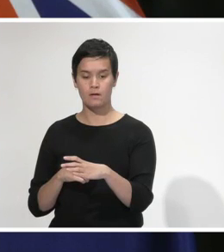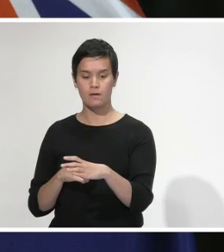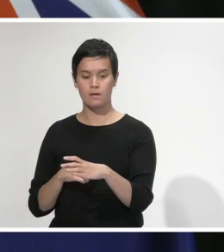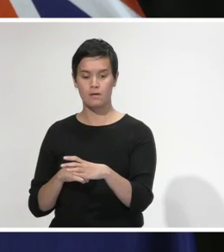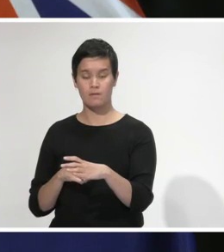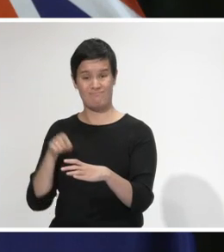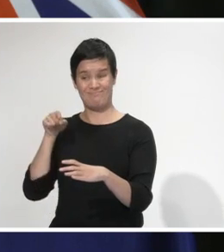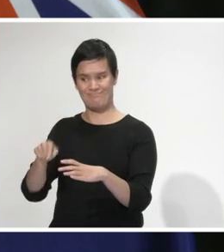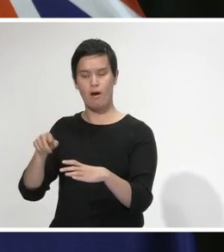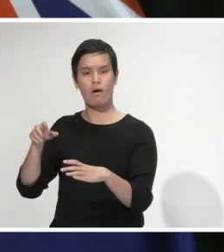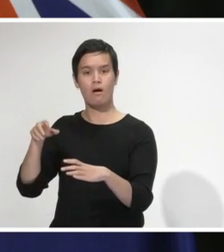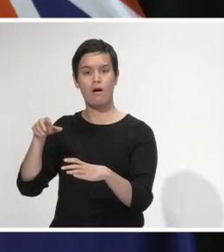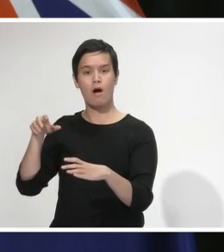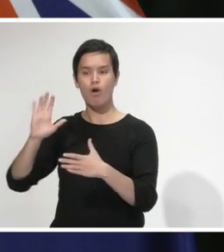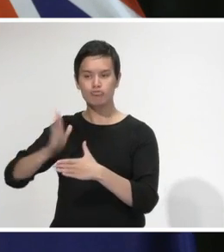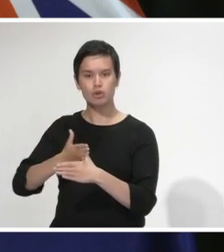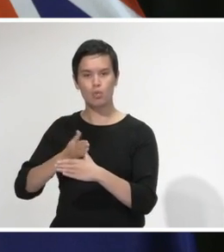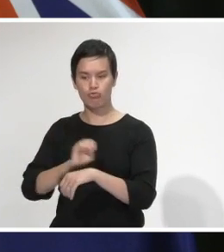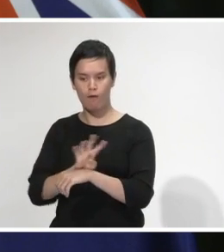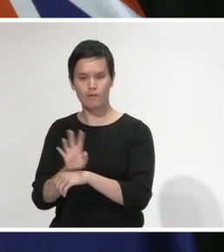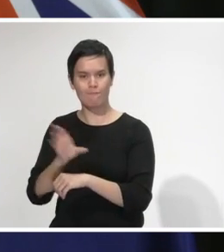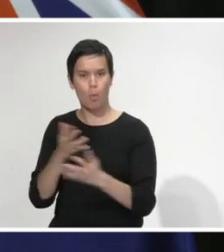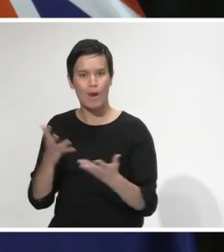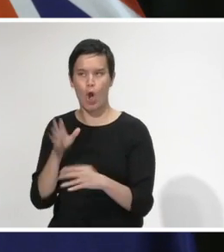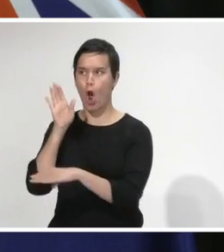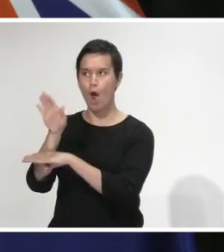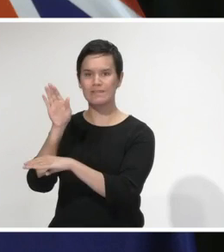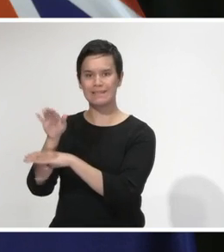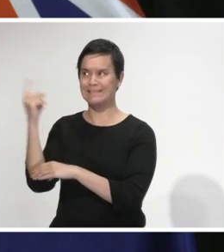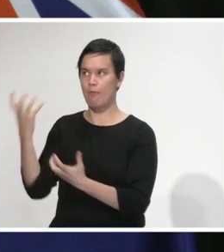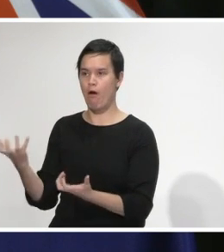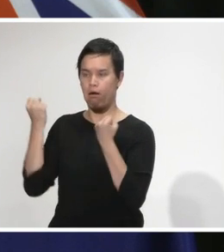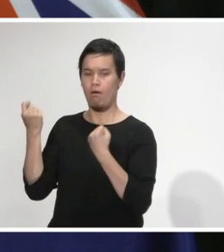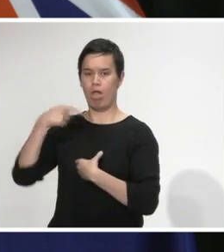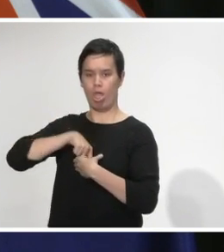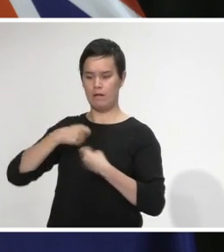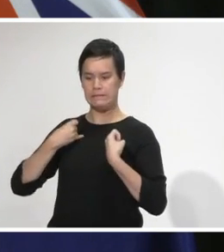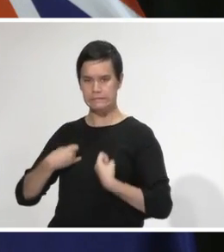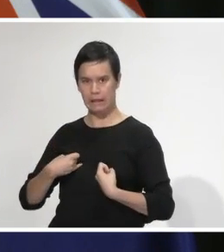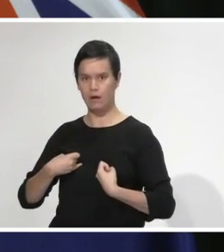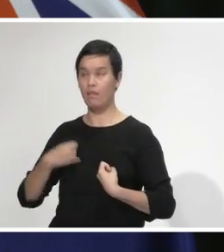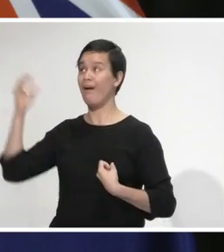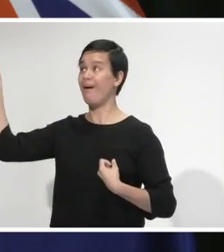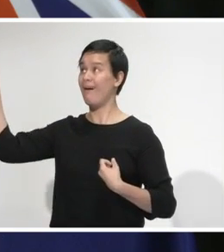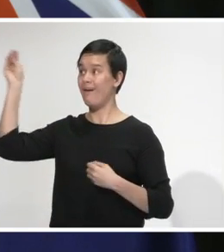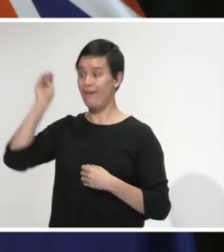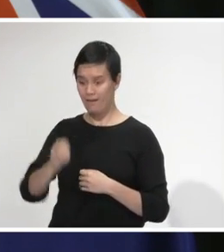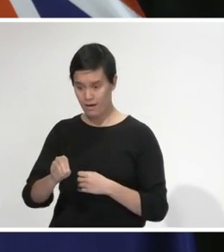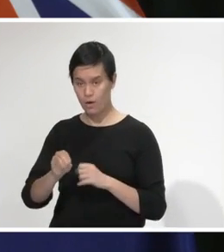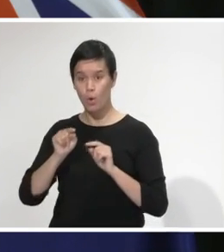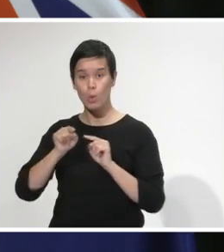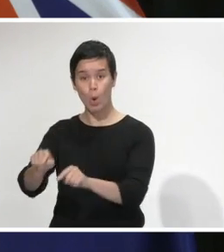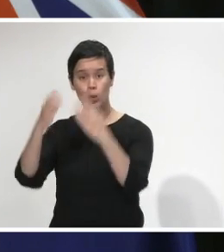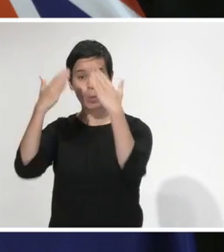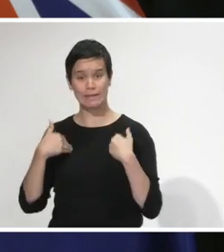infection there originated from overseas, but I don't have enough information as to say whether it was one or another person or what the occupation of the